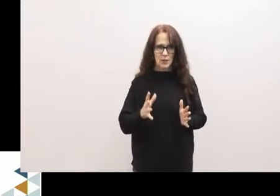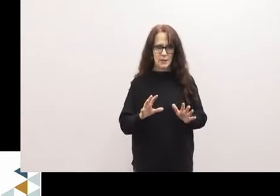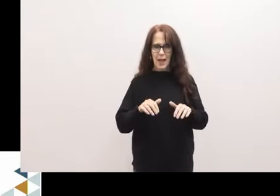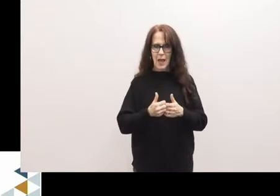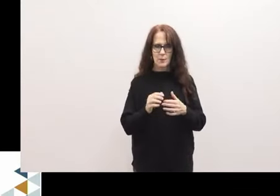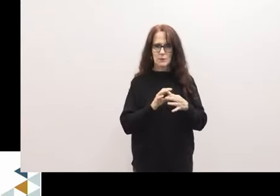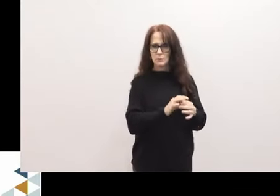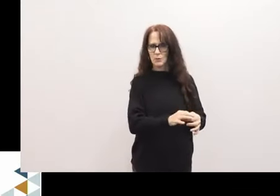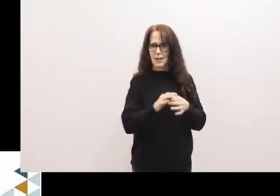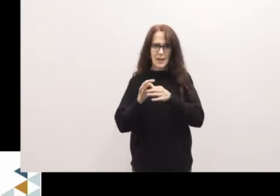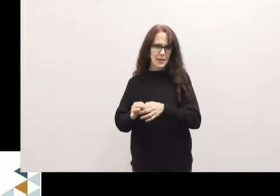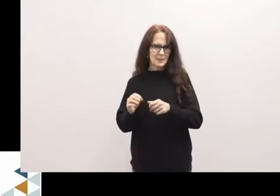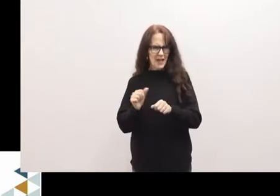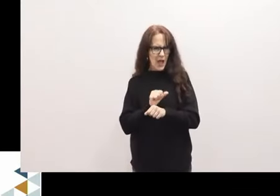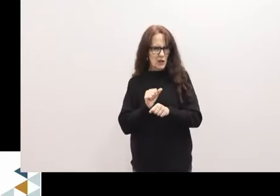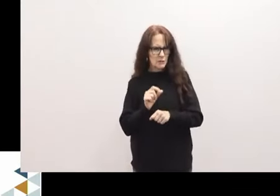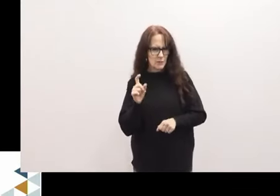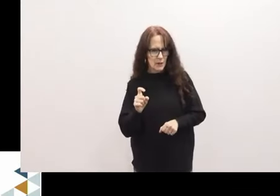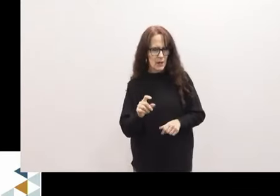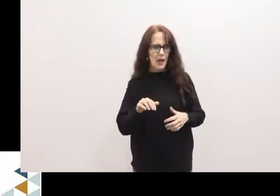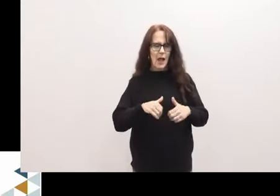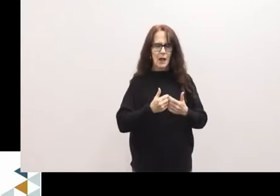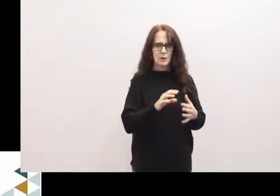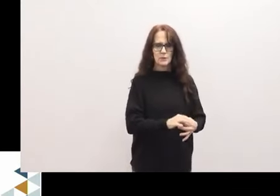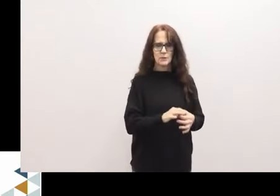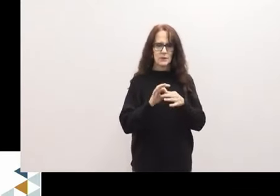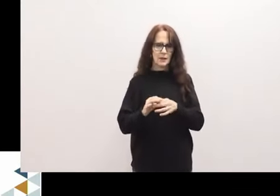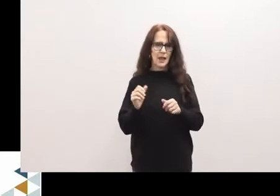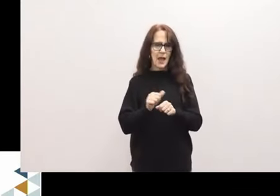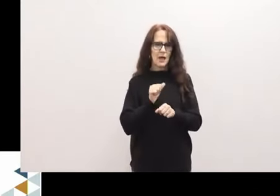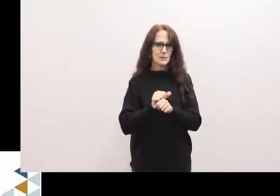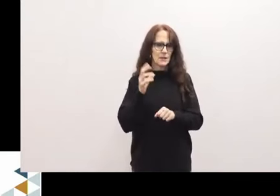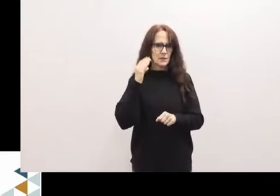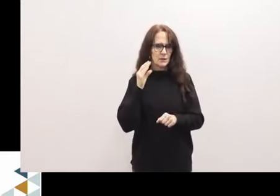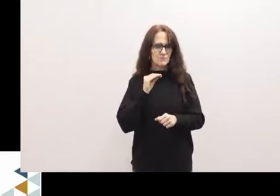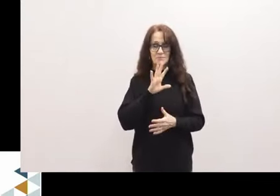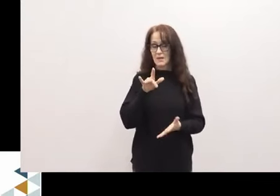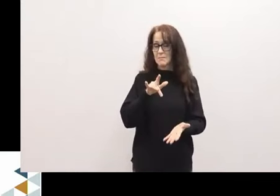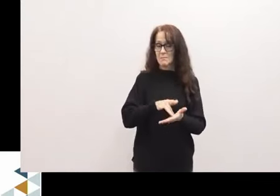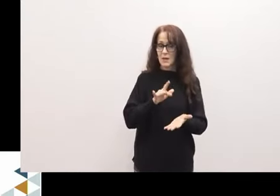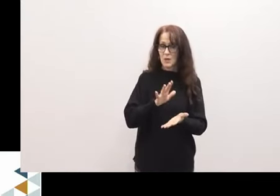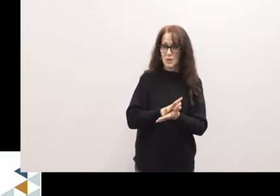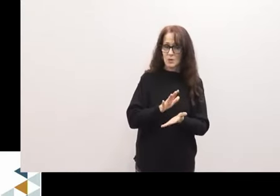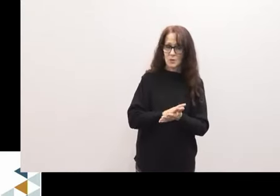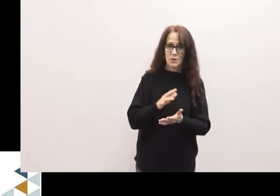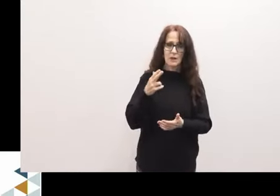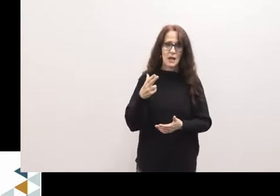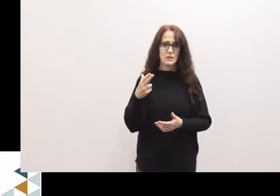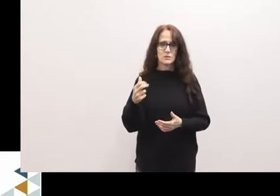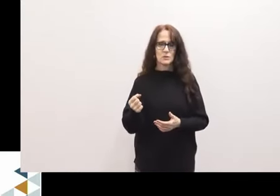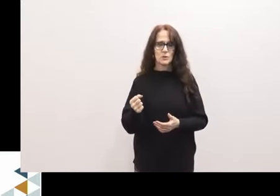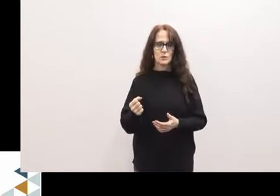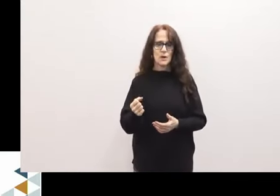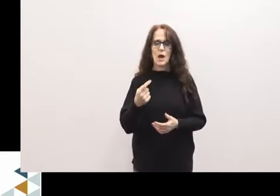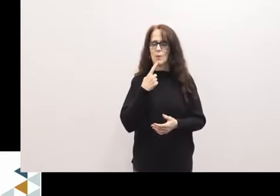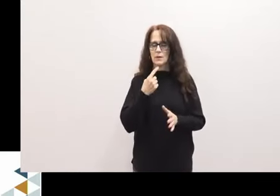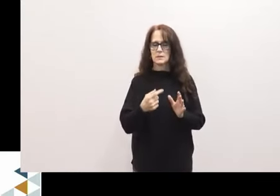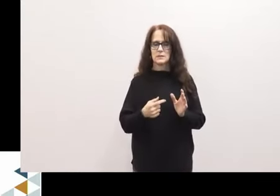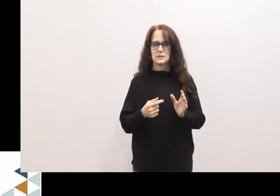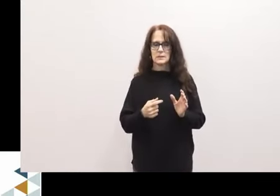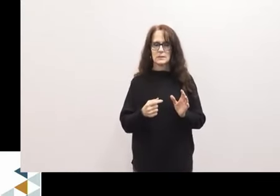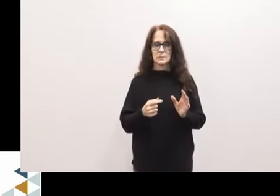algebra? And how's it related to their algebra experience, whether it's in middle school or high school? Well, I just want to call out a